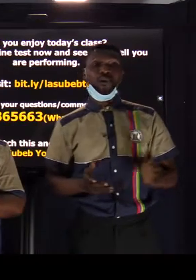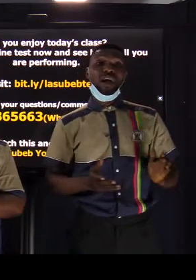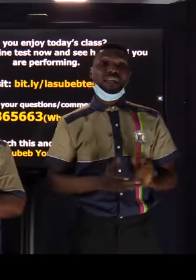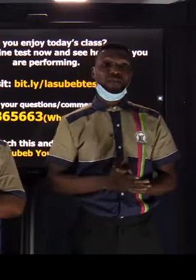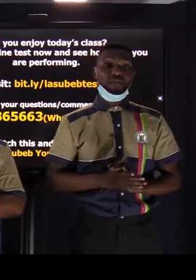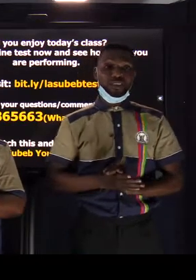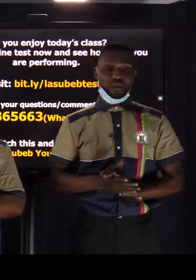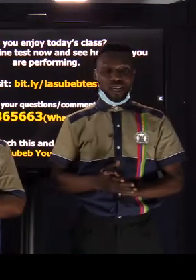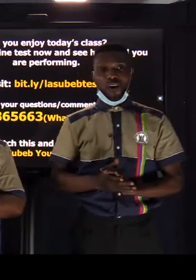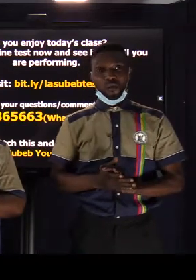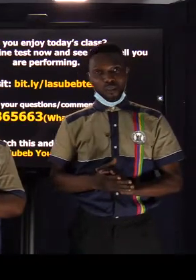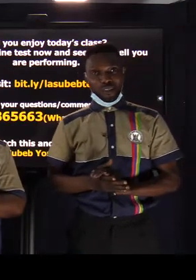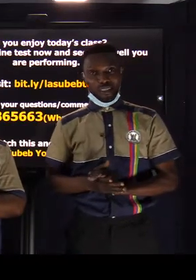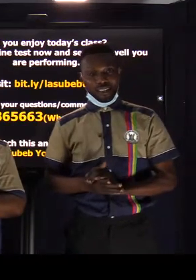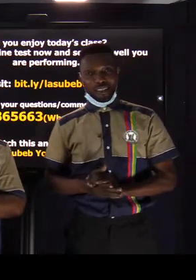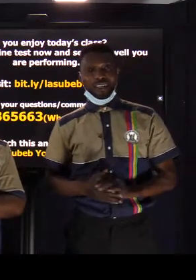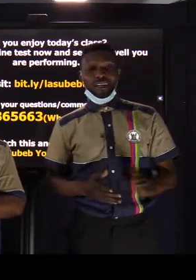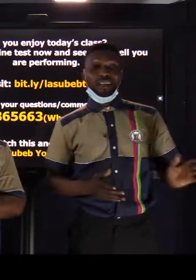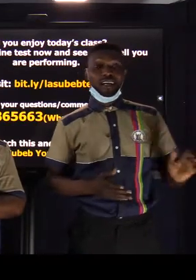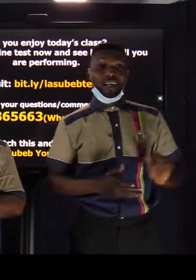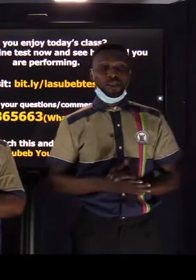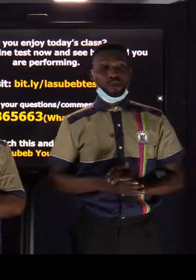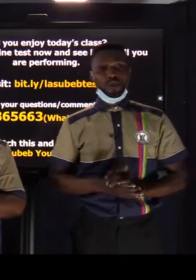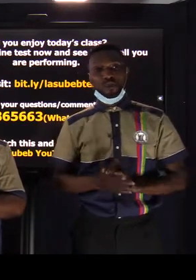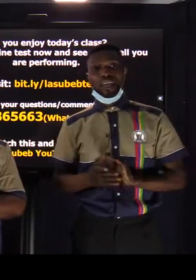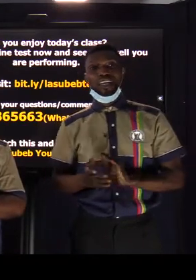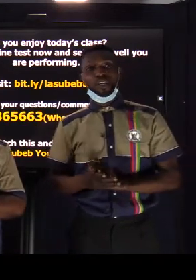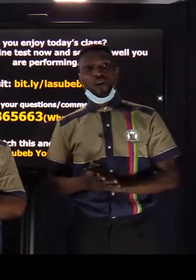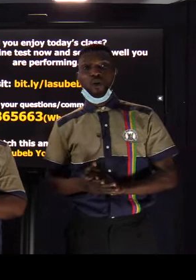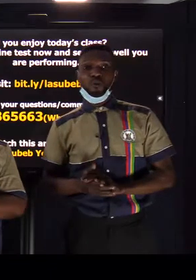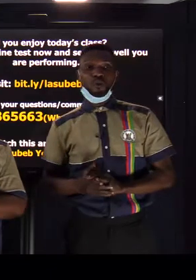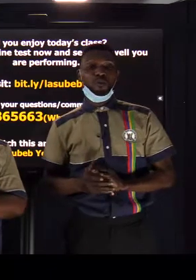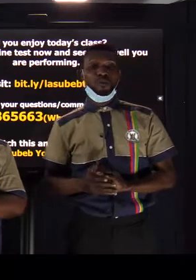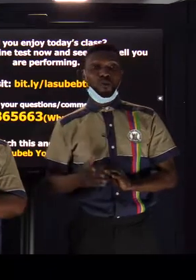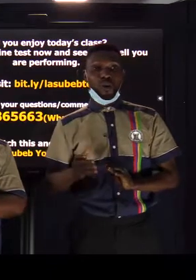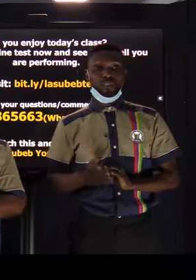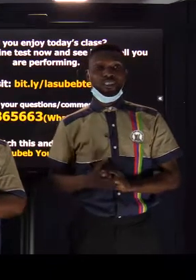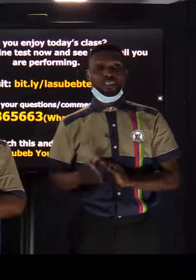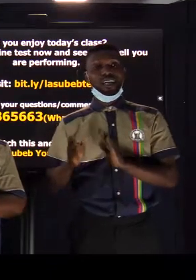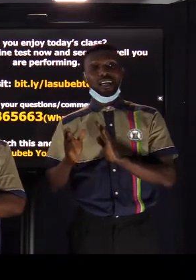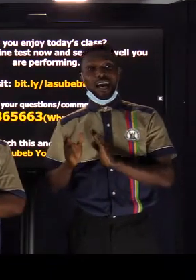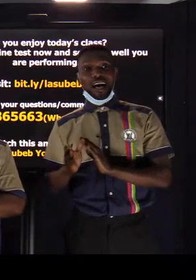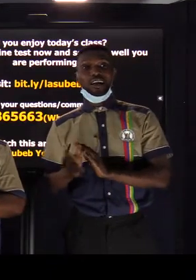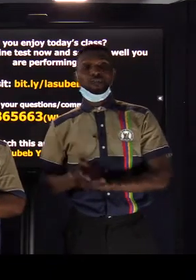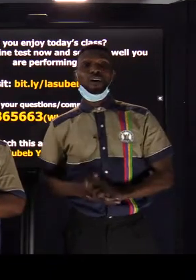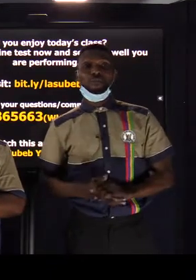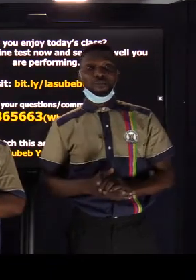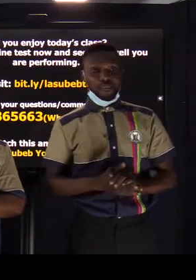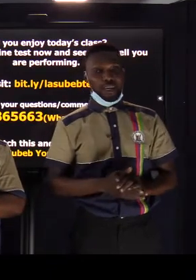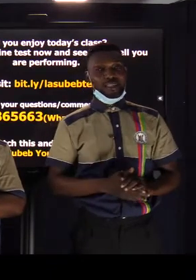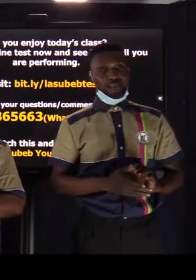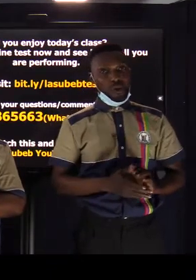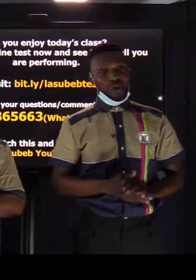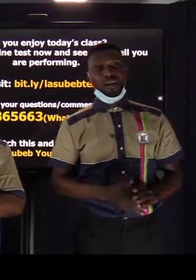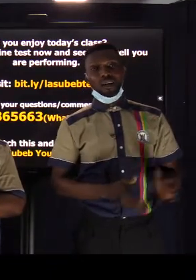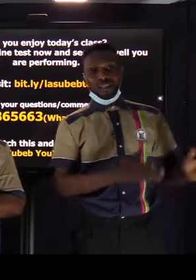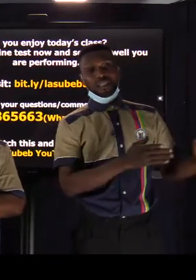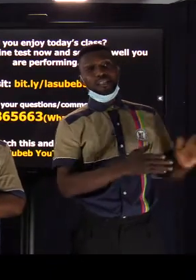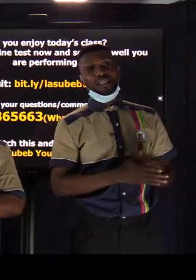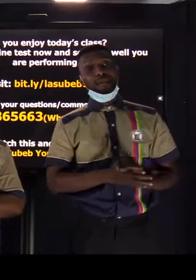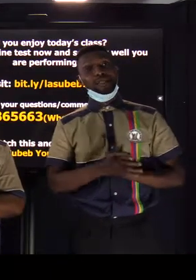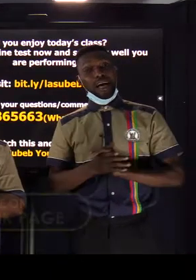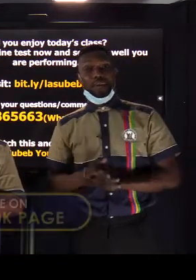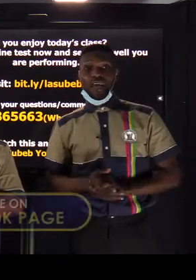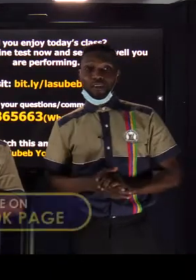notification when new videos are uploaded. The classroom in your home could be watched live on Facebook,